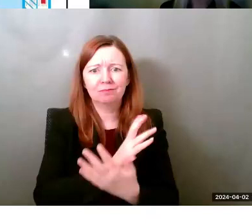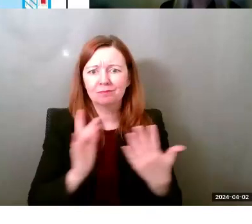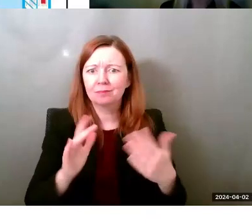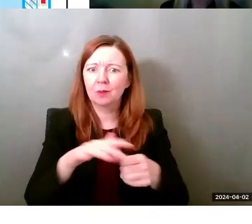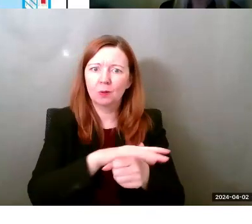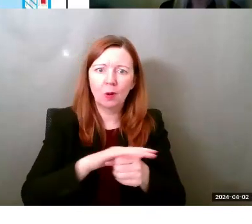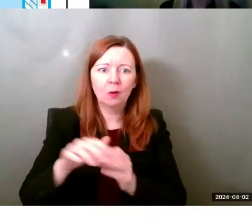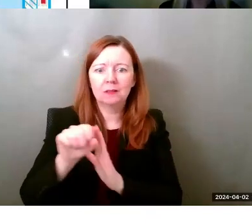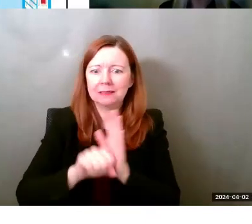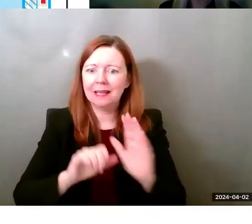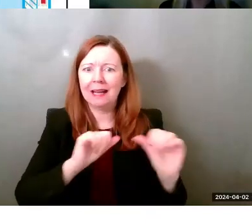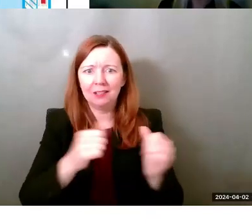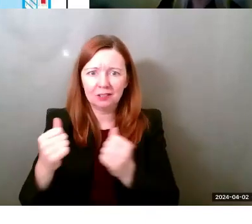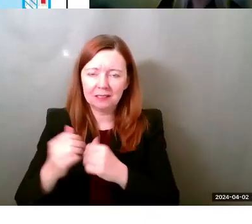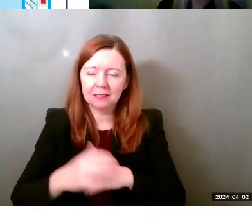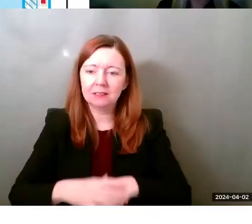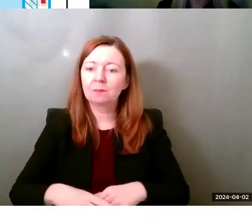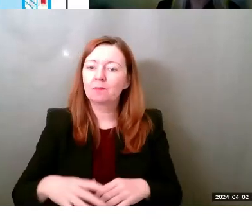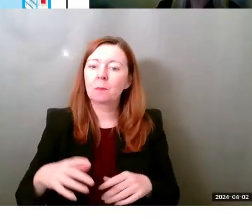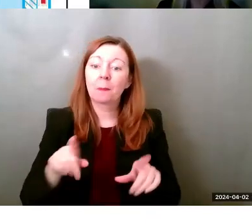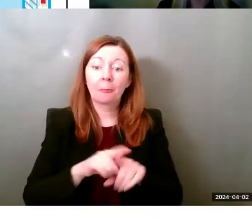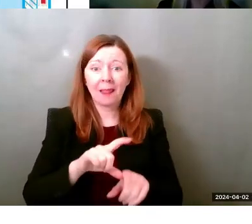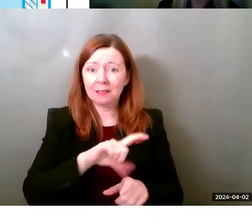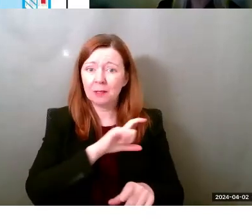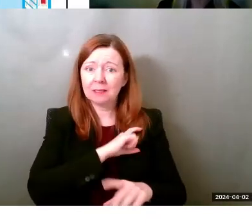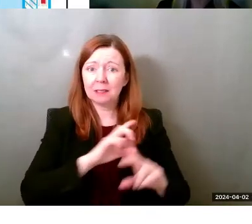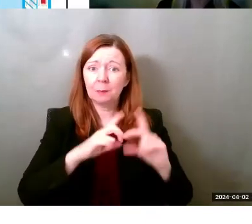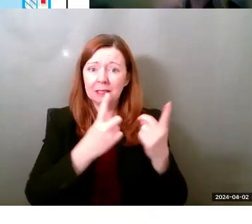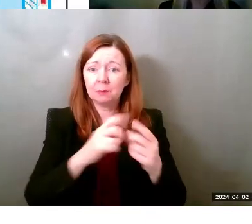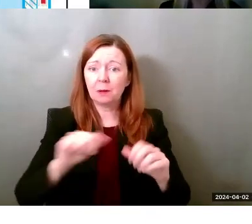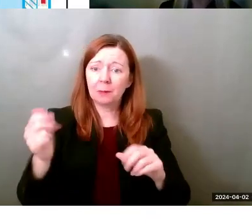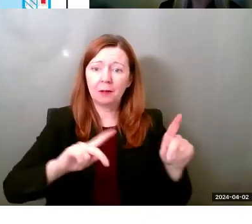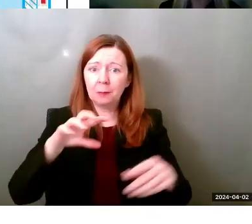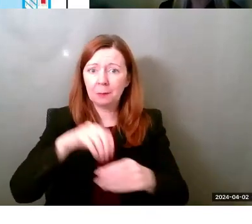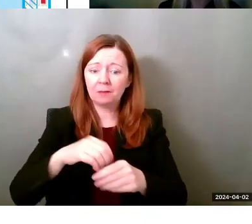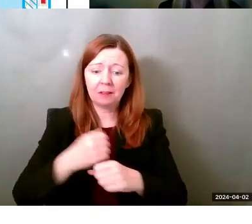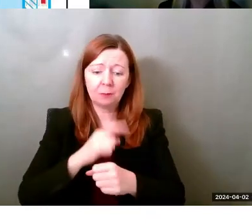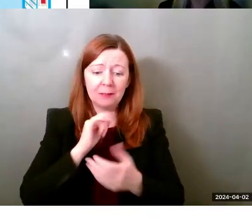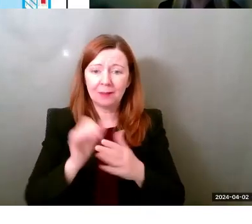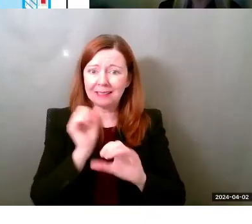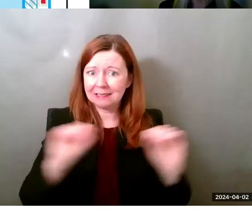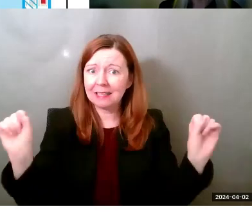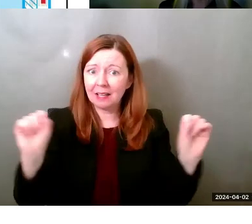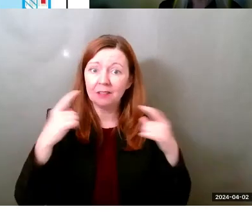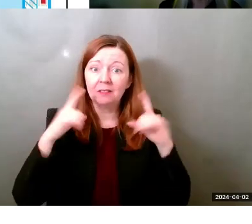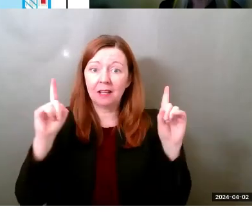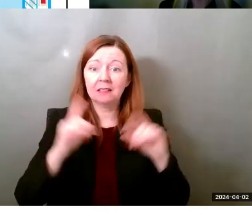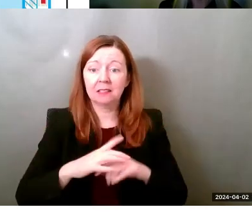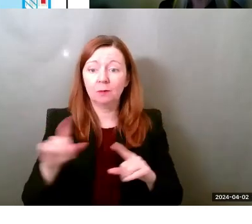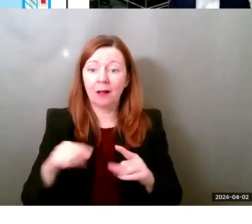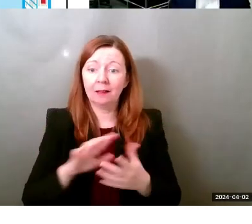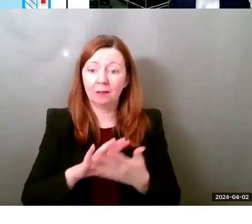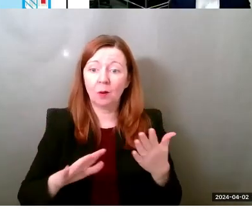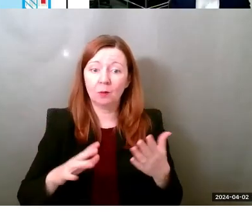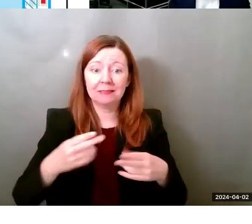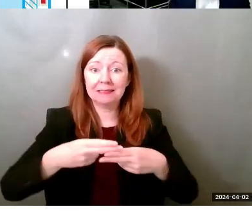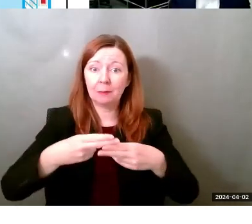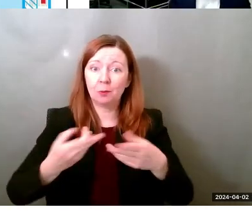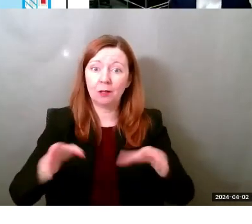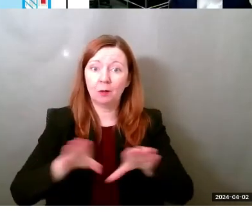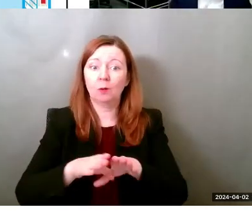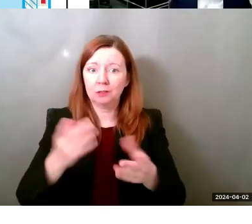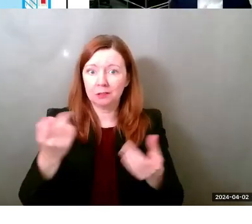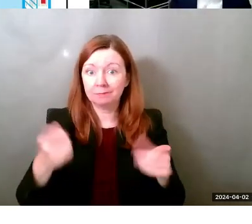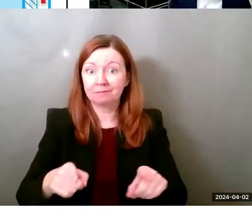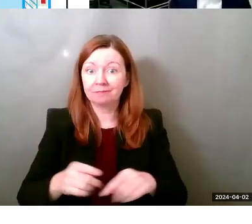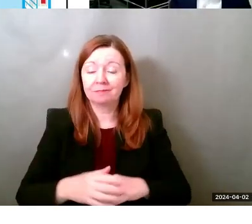transportation agencies, as well as the police department and other stakeholders to make sure that's safe and effective when those temporary closures go into